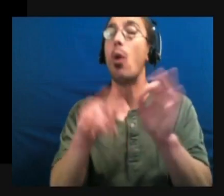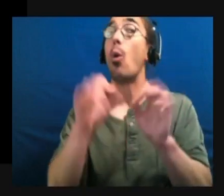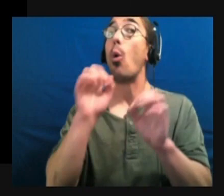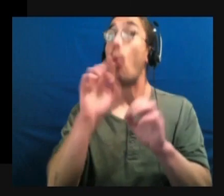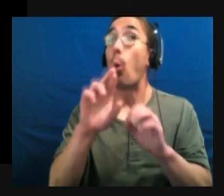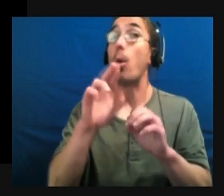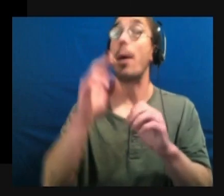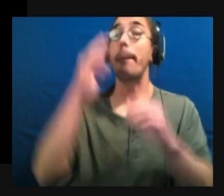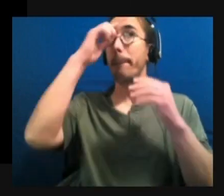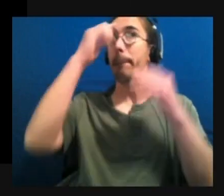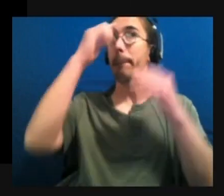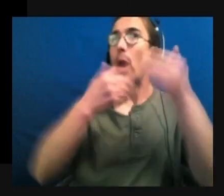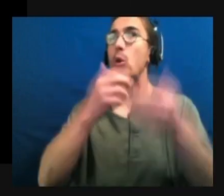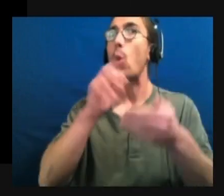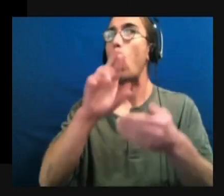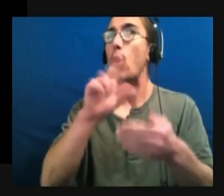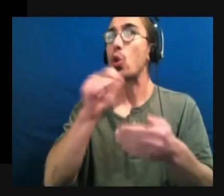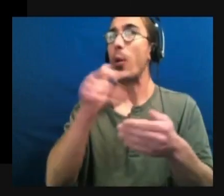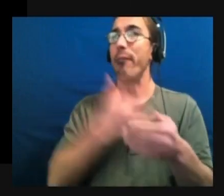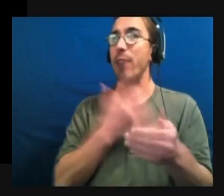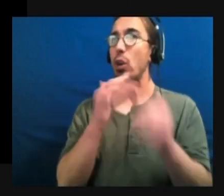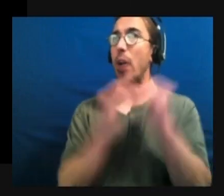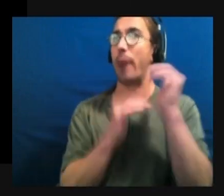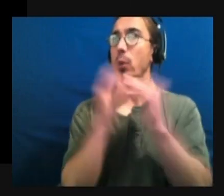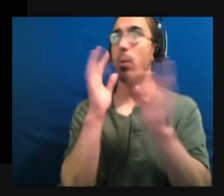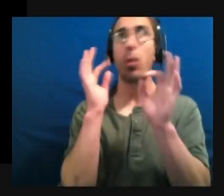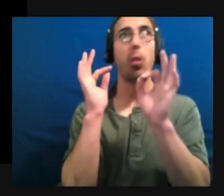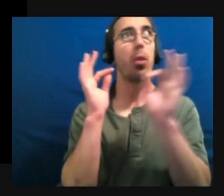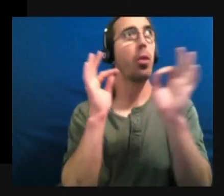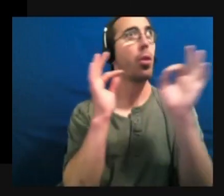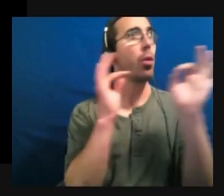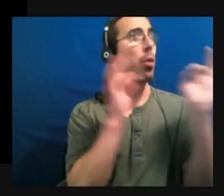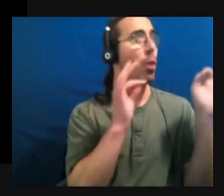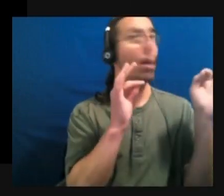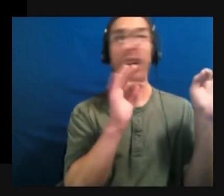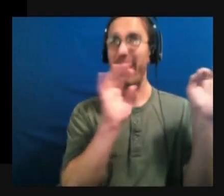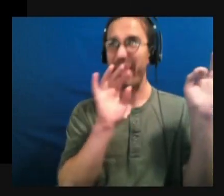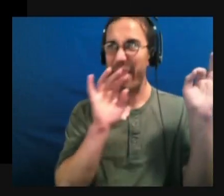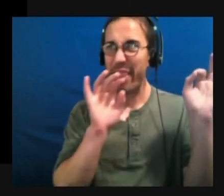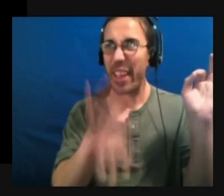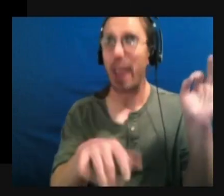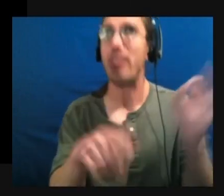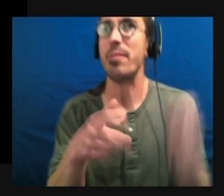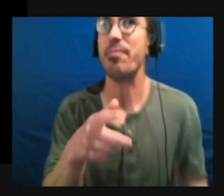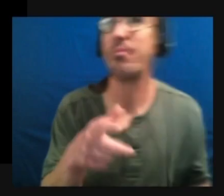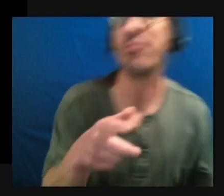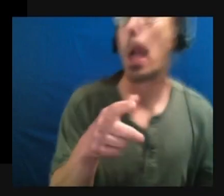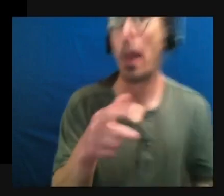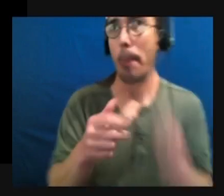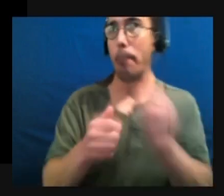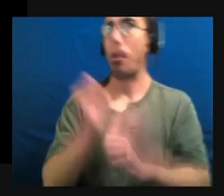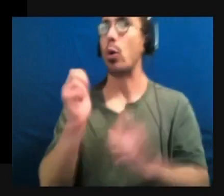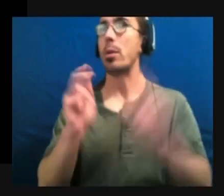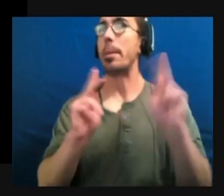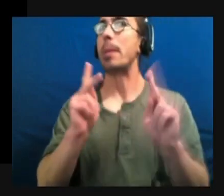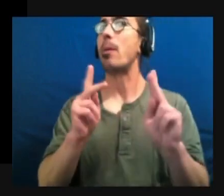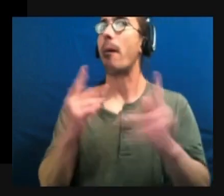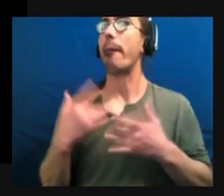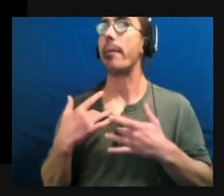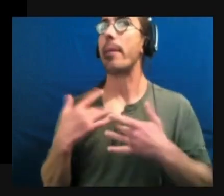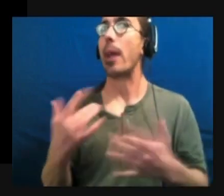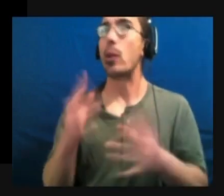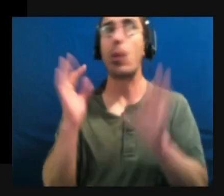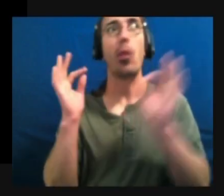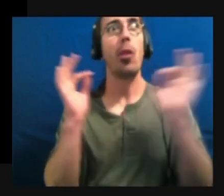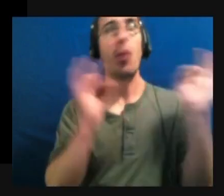feel uncomfortable, we look away. That is just like, I think most people do that. And yet